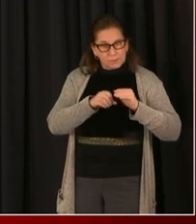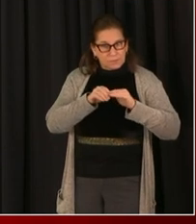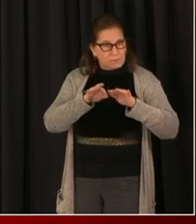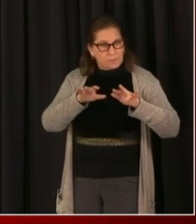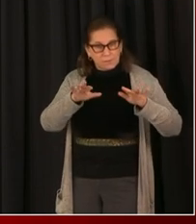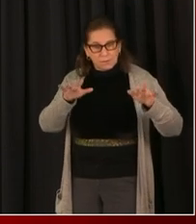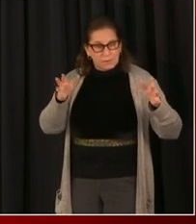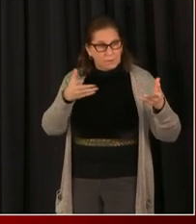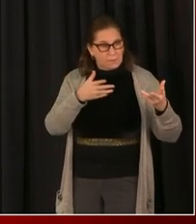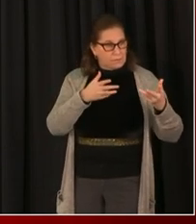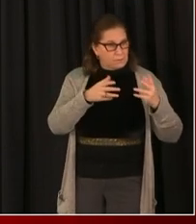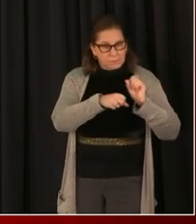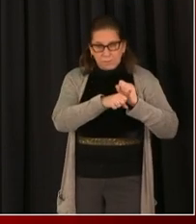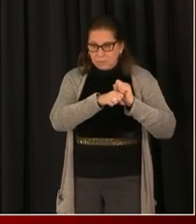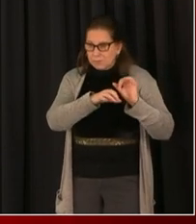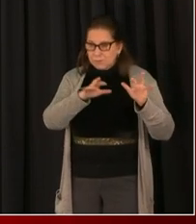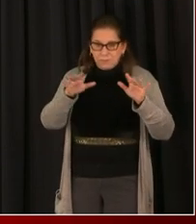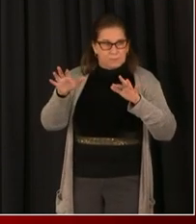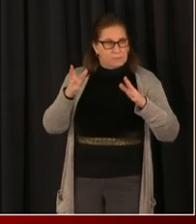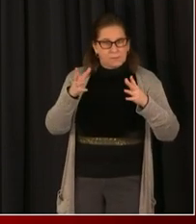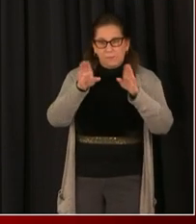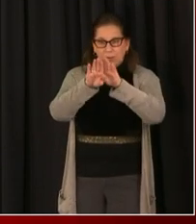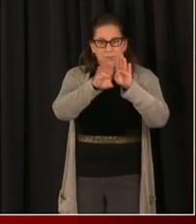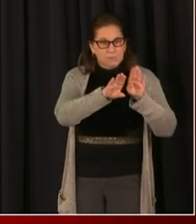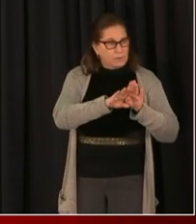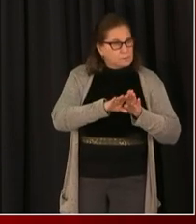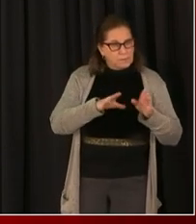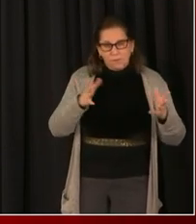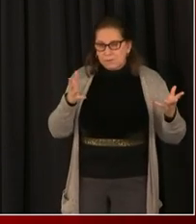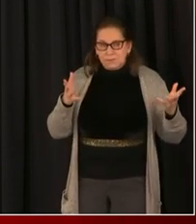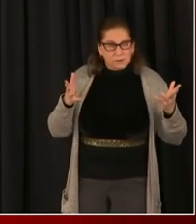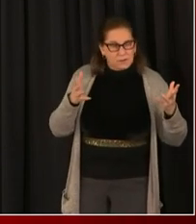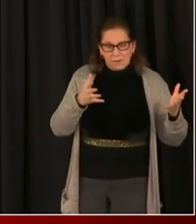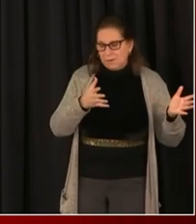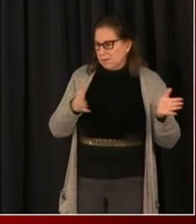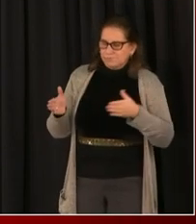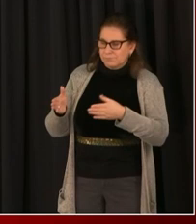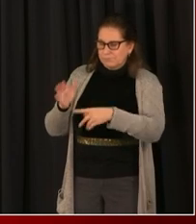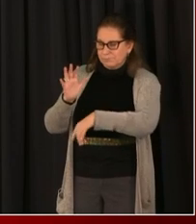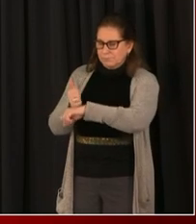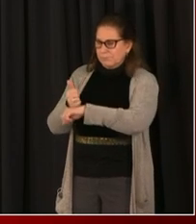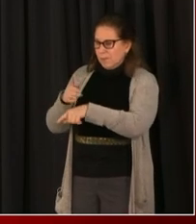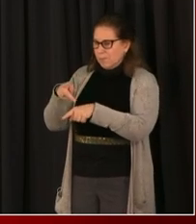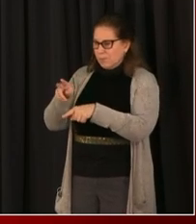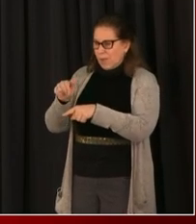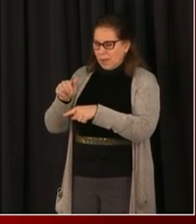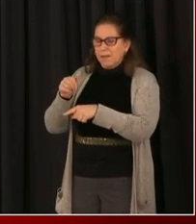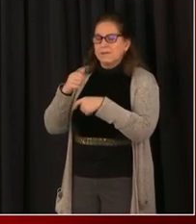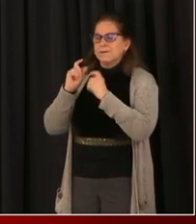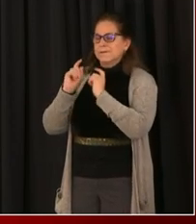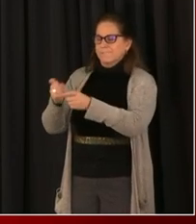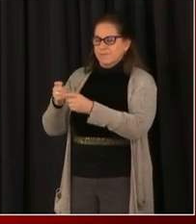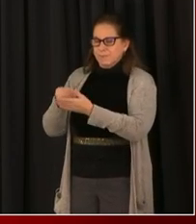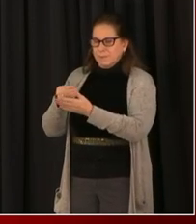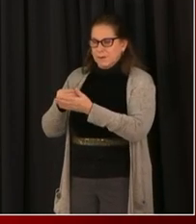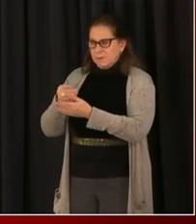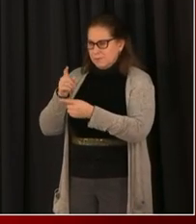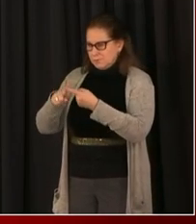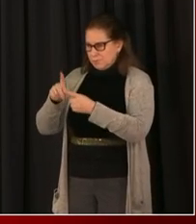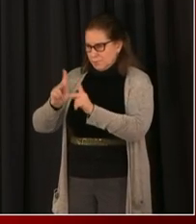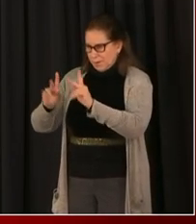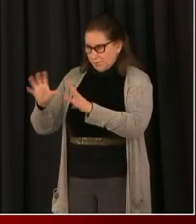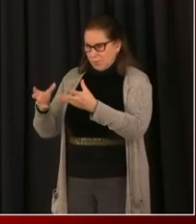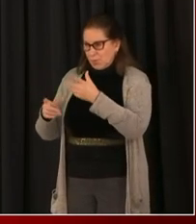this particular group of individuals are not eligible to participate in the traditional